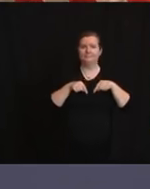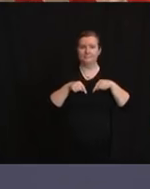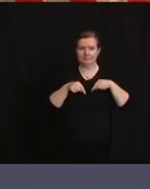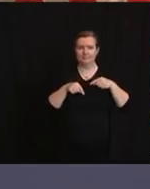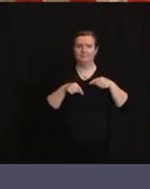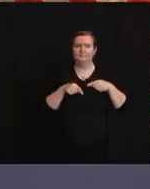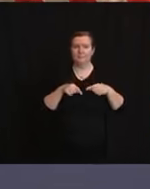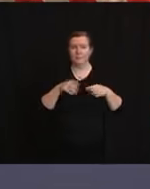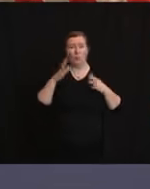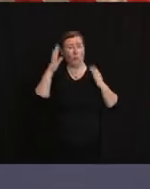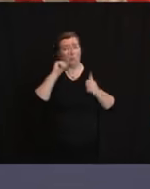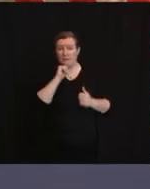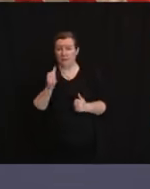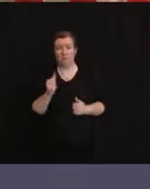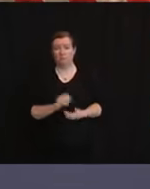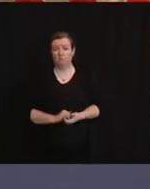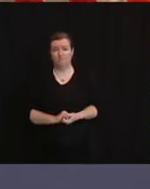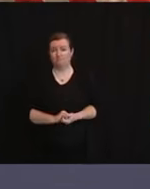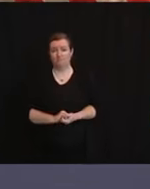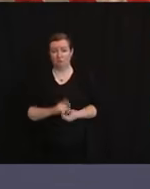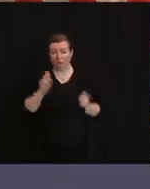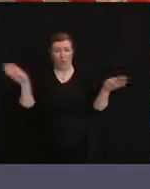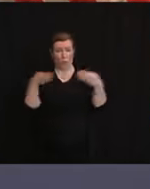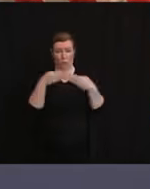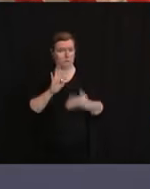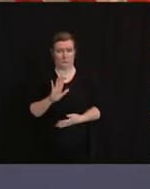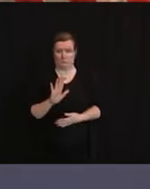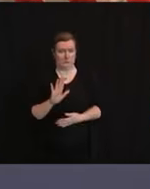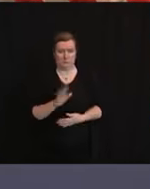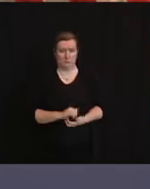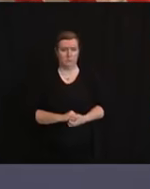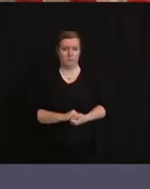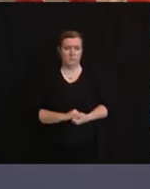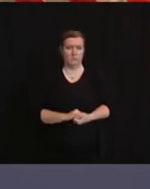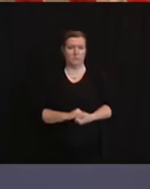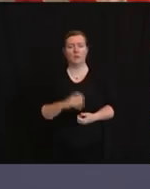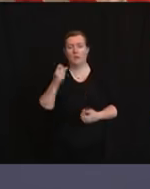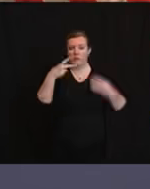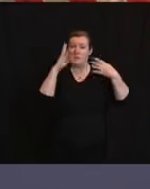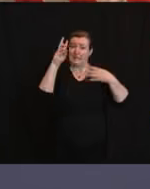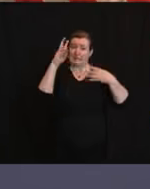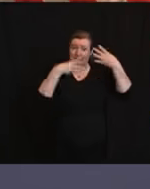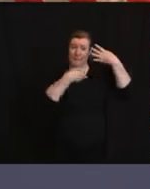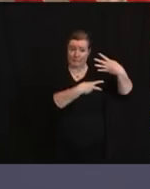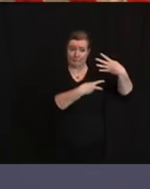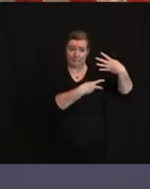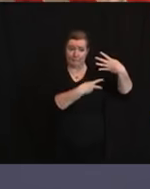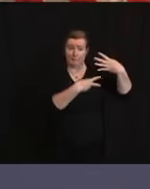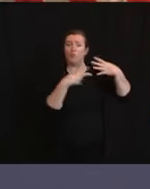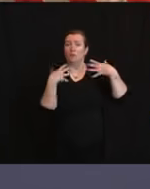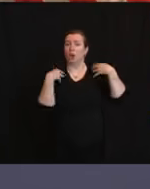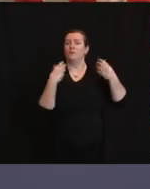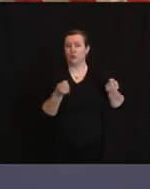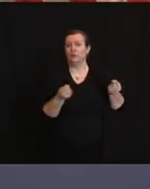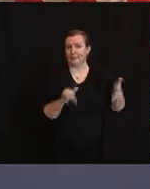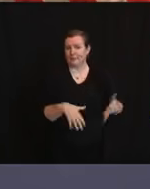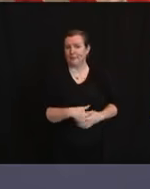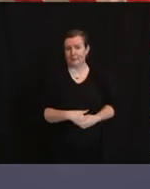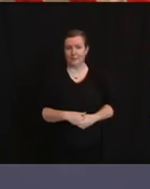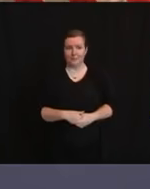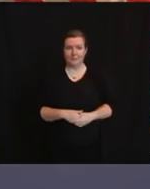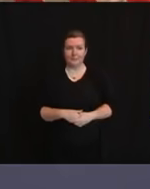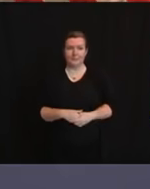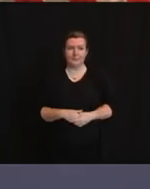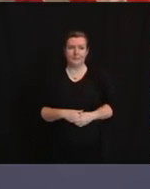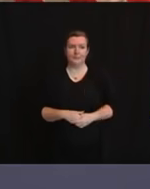repeat as best I can. There are 6 steps to this road to recovery. The first 4 of which are reduction in